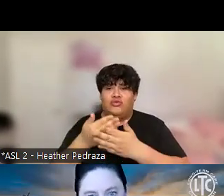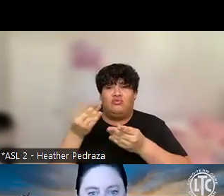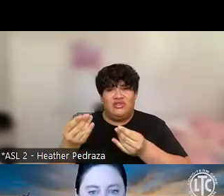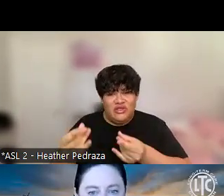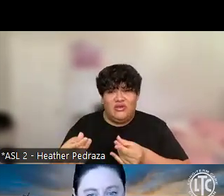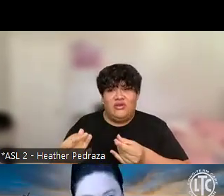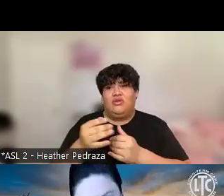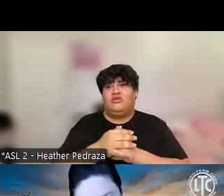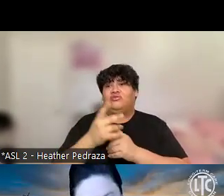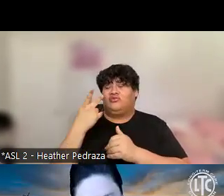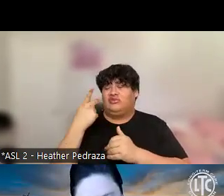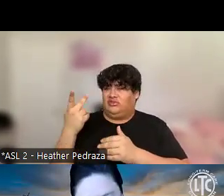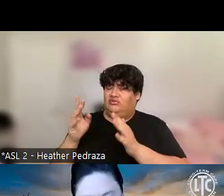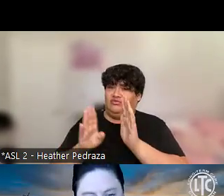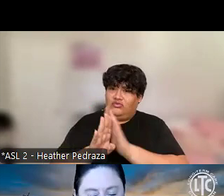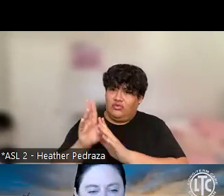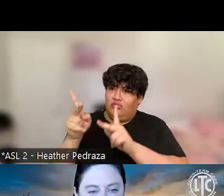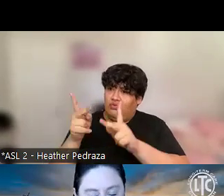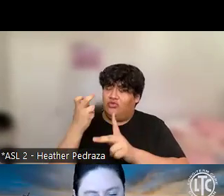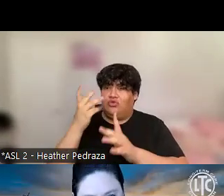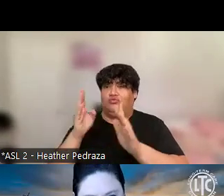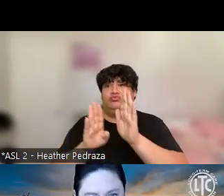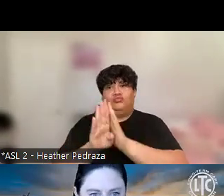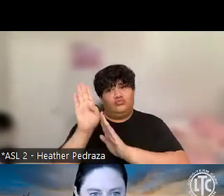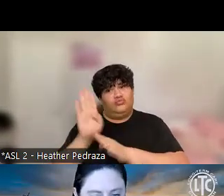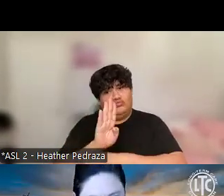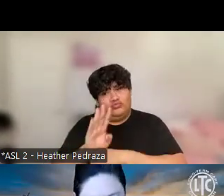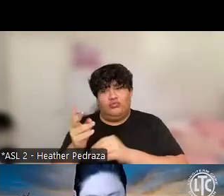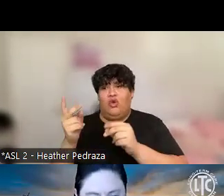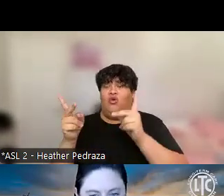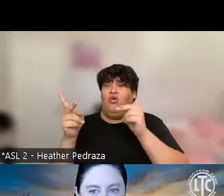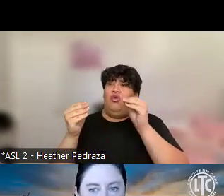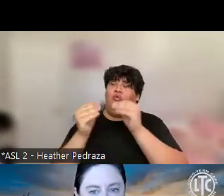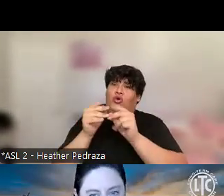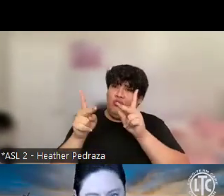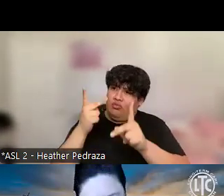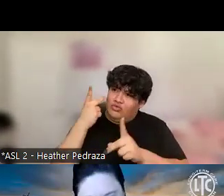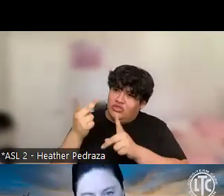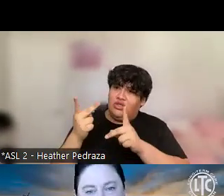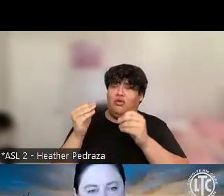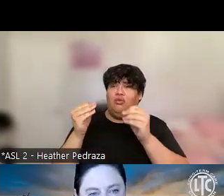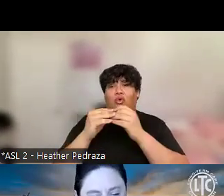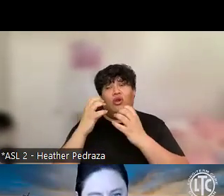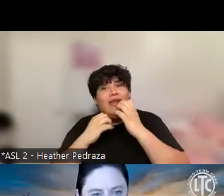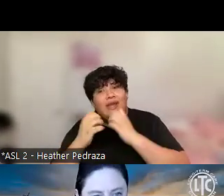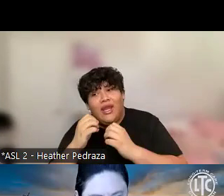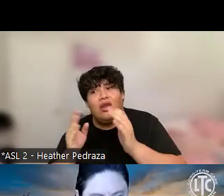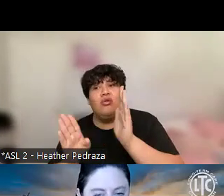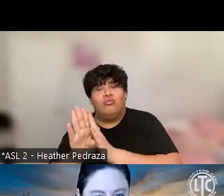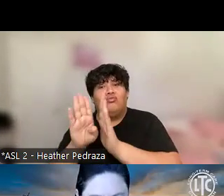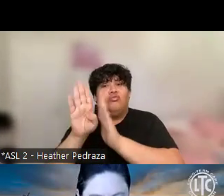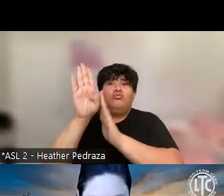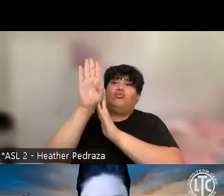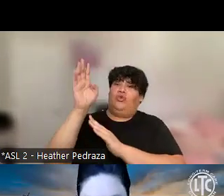staffing, you increase facility visits, the more eyes, more presence, more care is going to mean